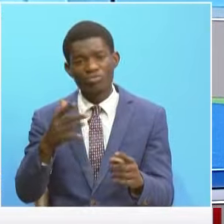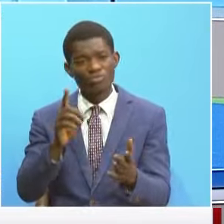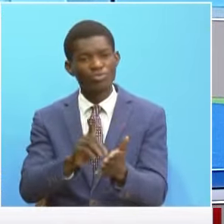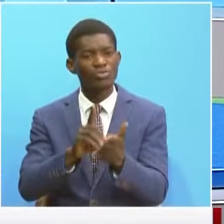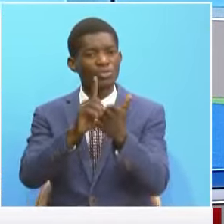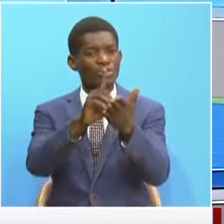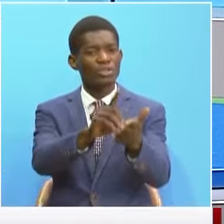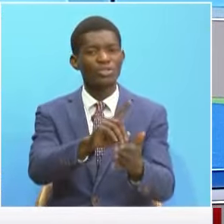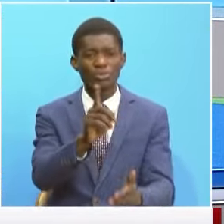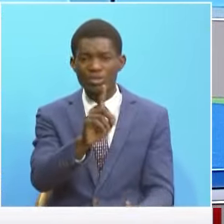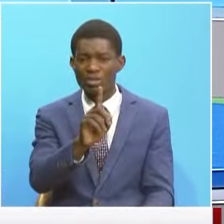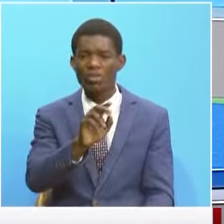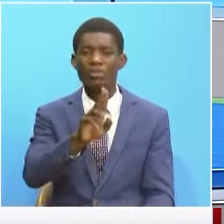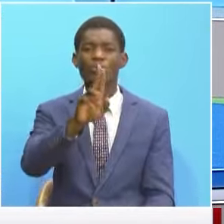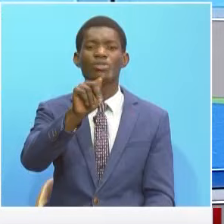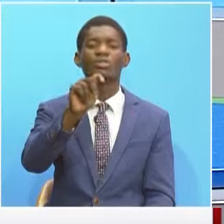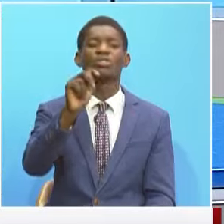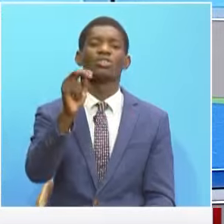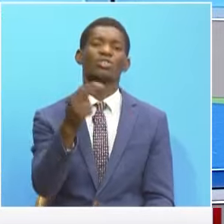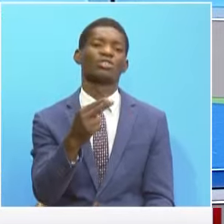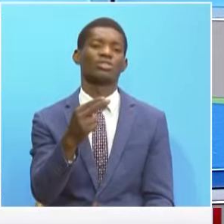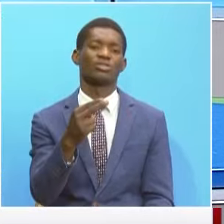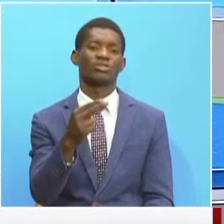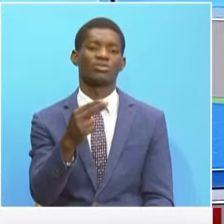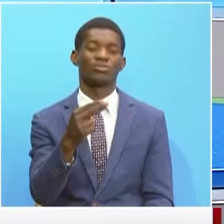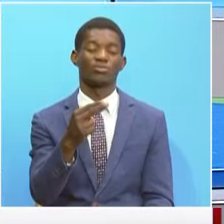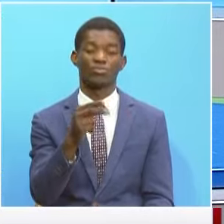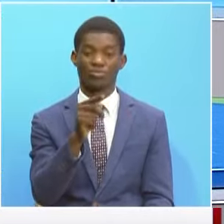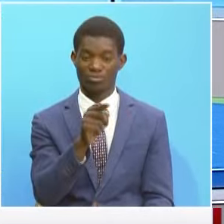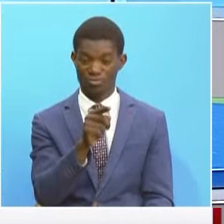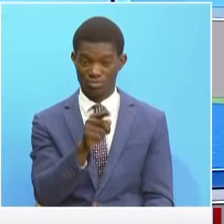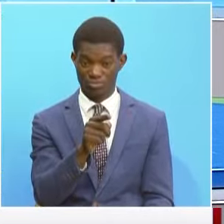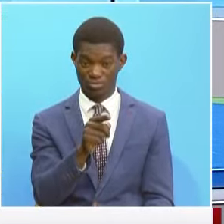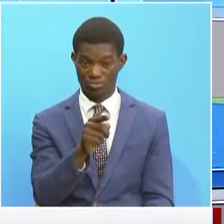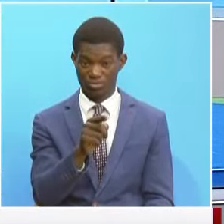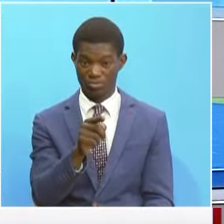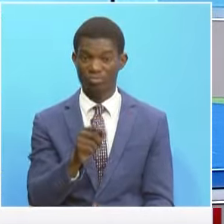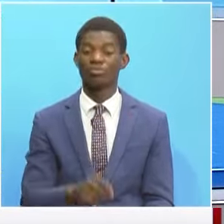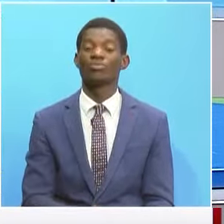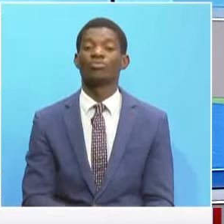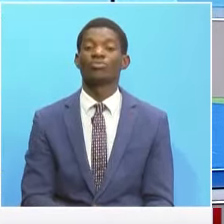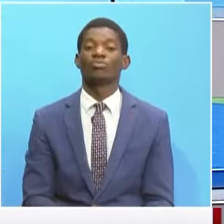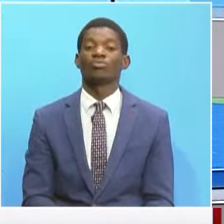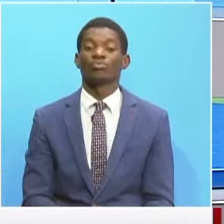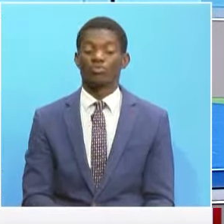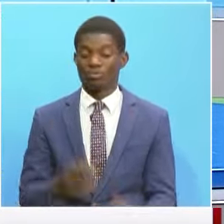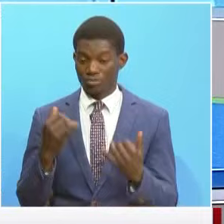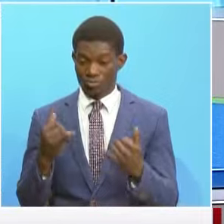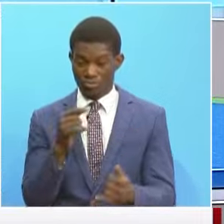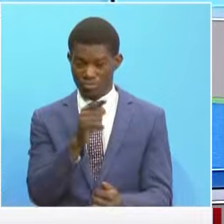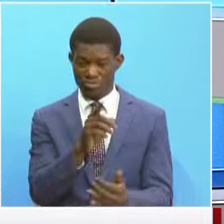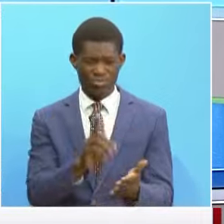Women and Newborn Hospital. And Women's Ministry leader Angela Fula says the assorted items